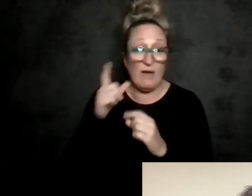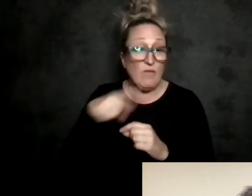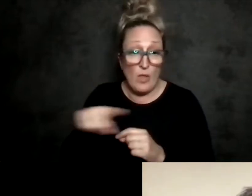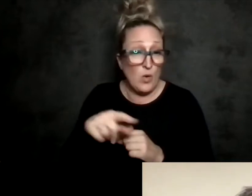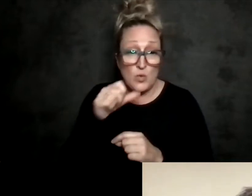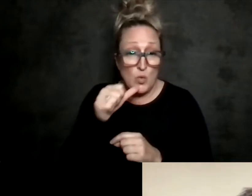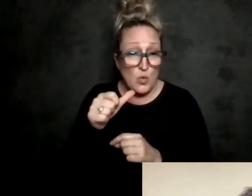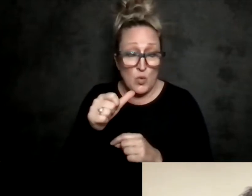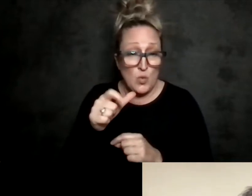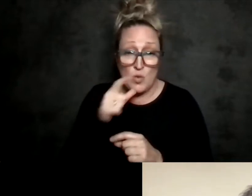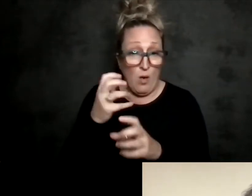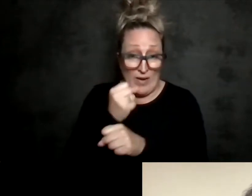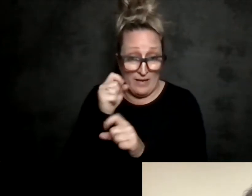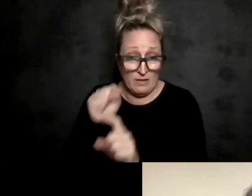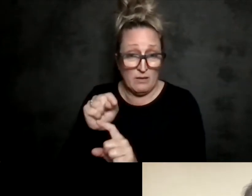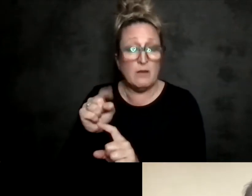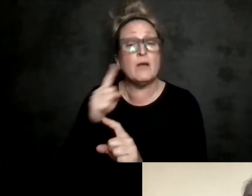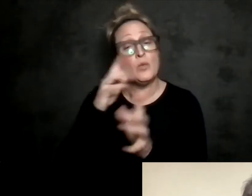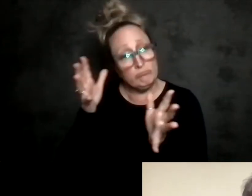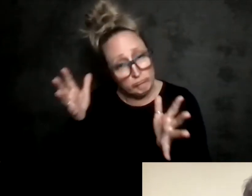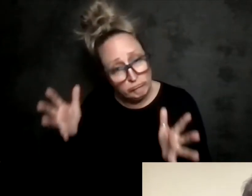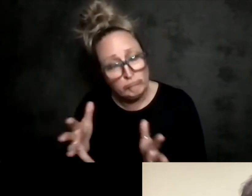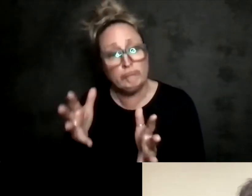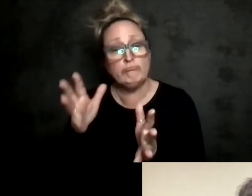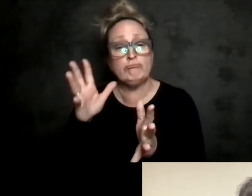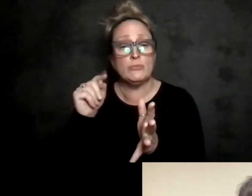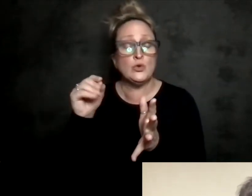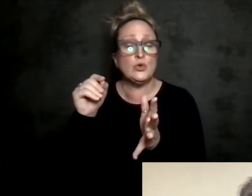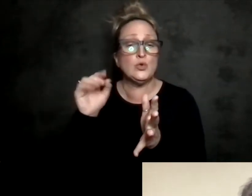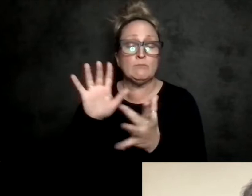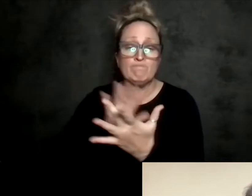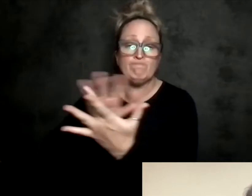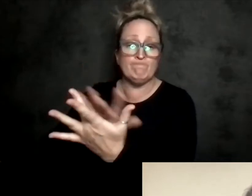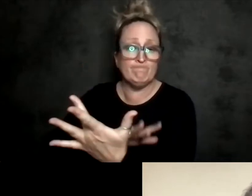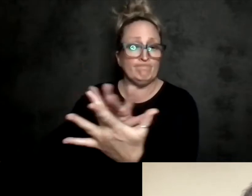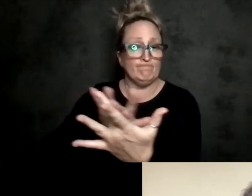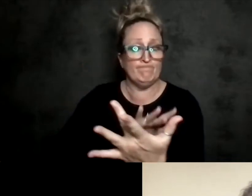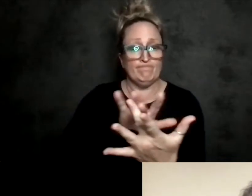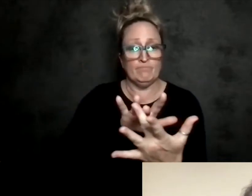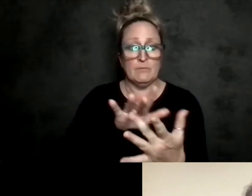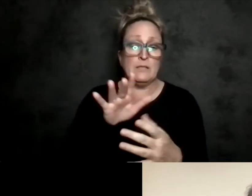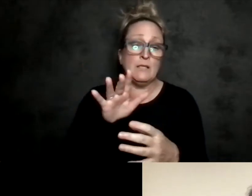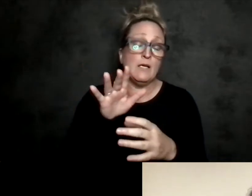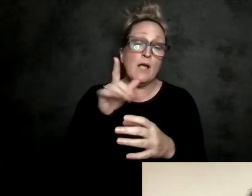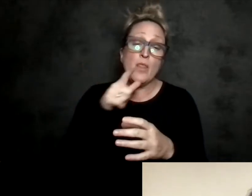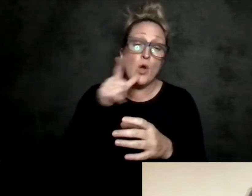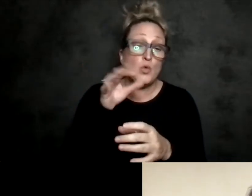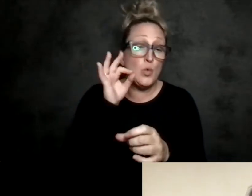not win, you are encouraged to then reach out to elected